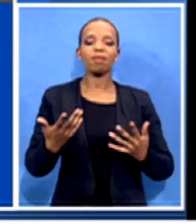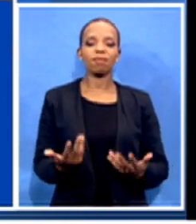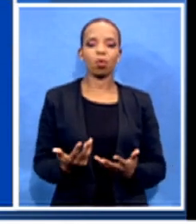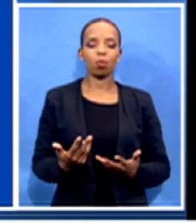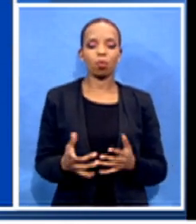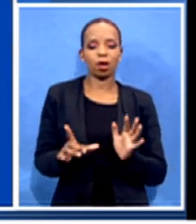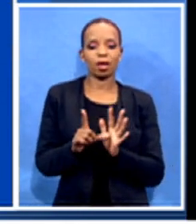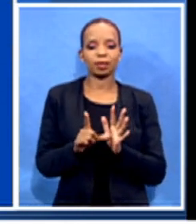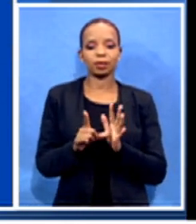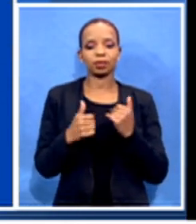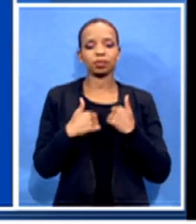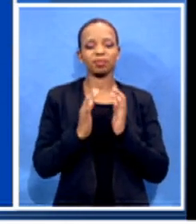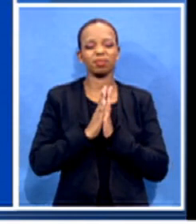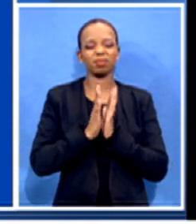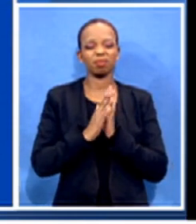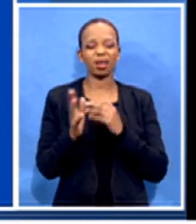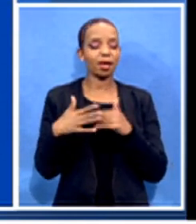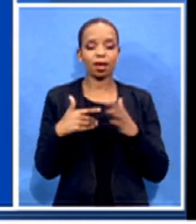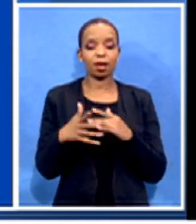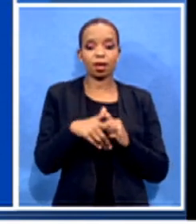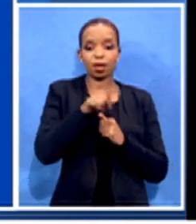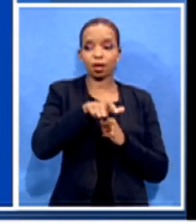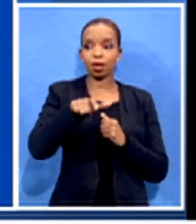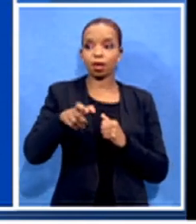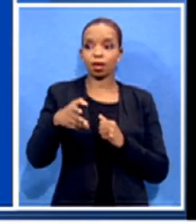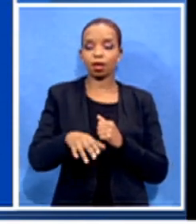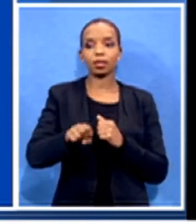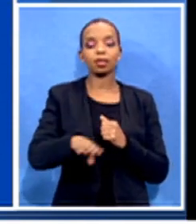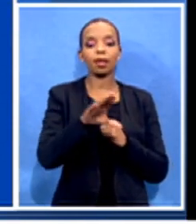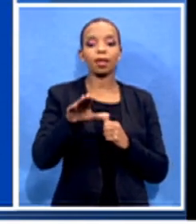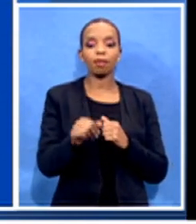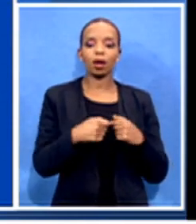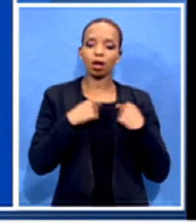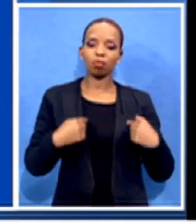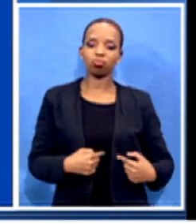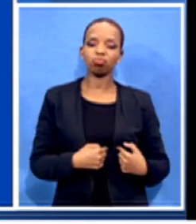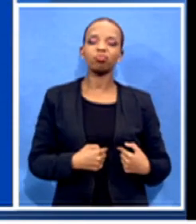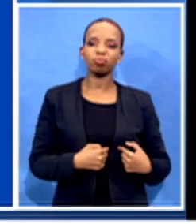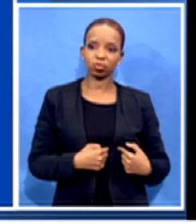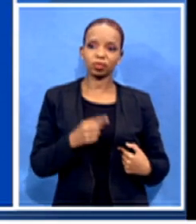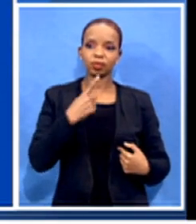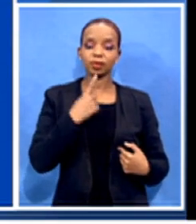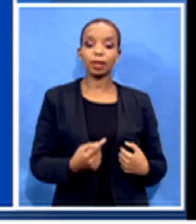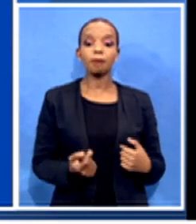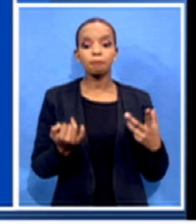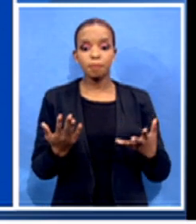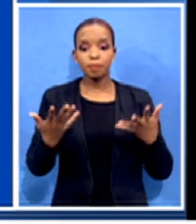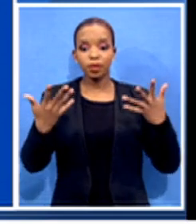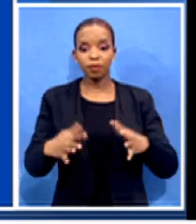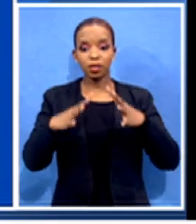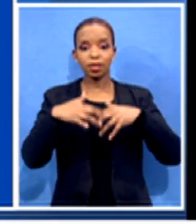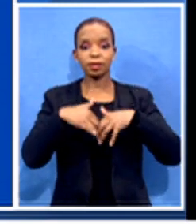to anyone in South Africa that would actually have a heart to say, look, guys, you have developed this